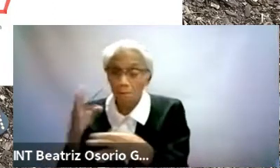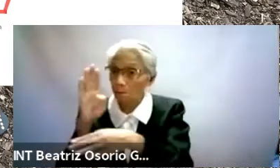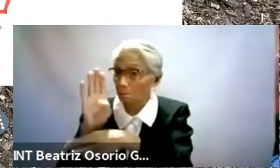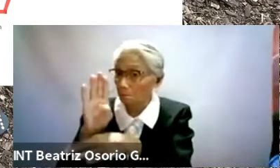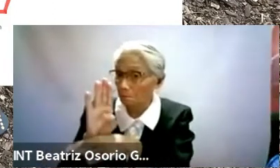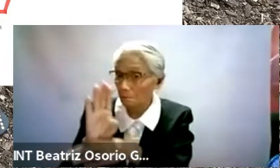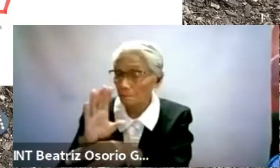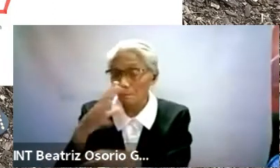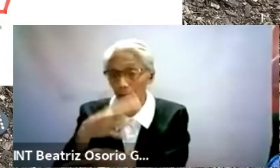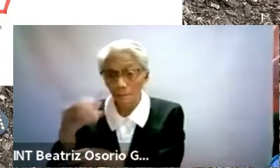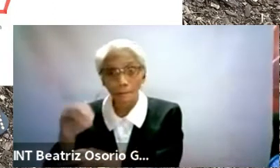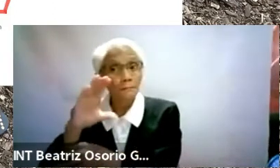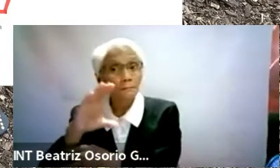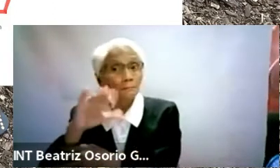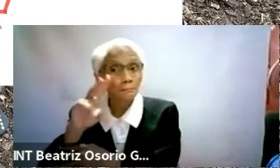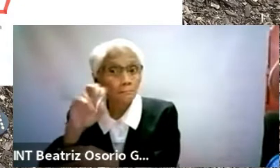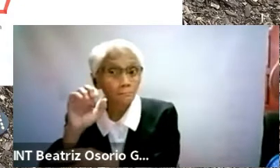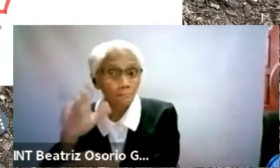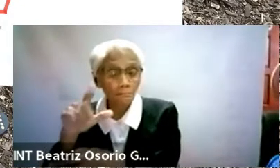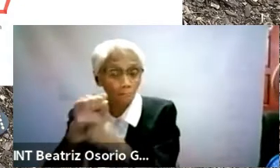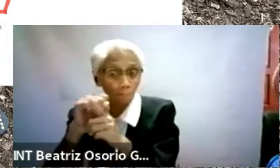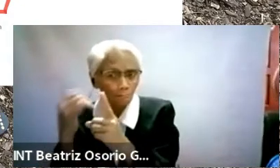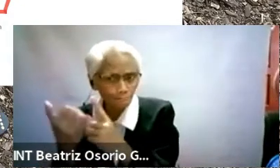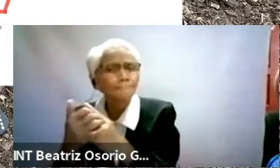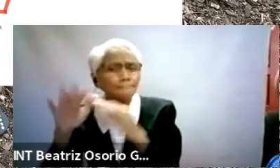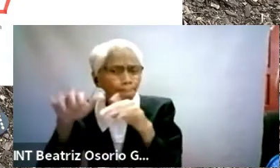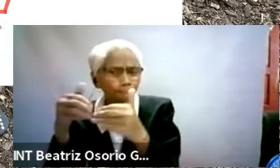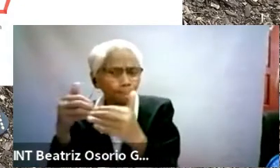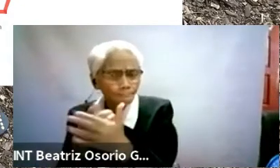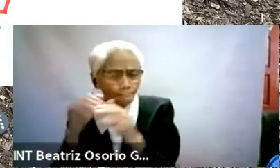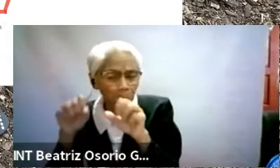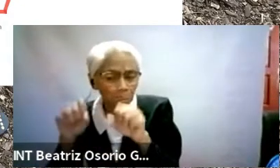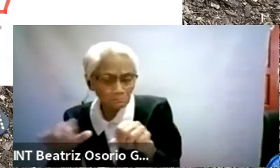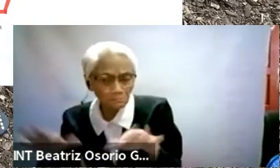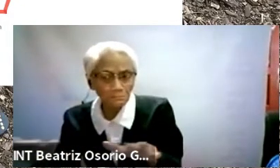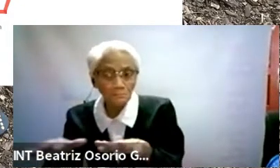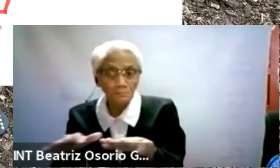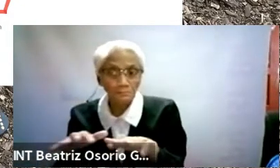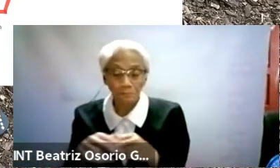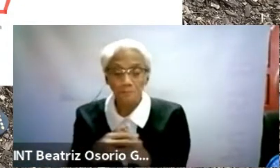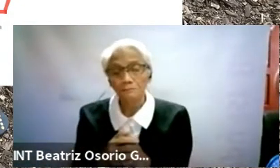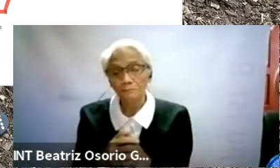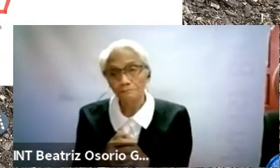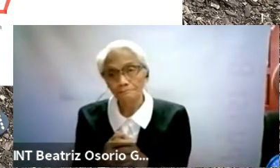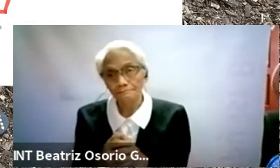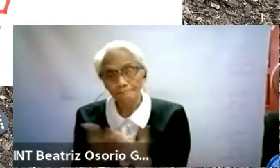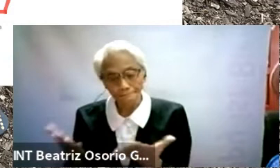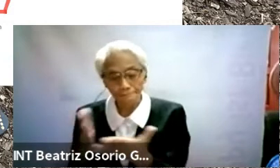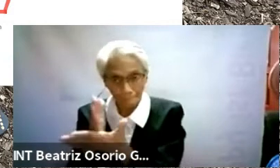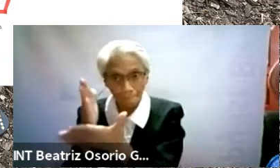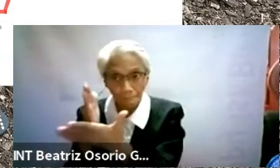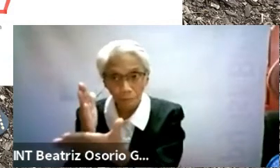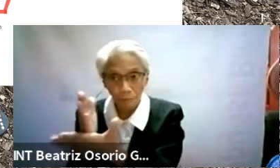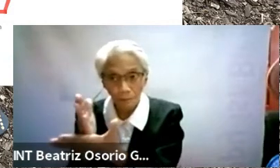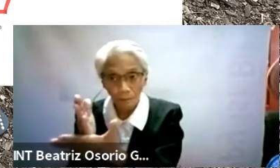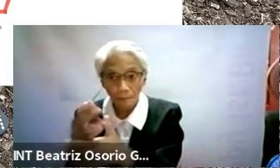civil society actors can all keep in mind children, the full range of children's rights. So I'm not